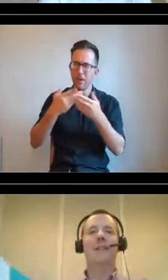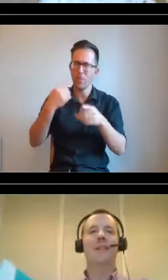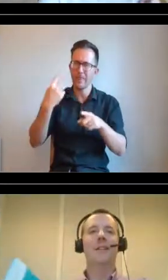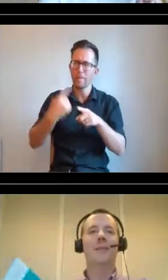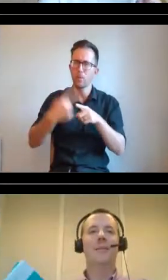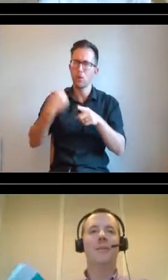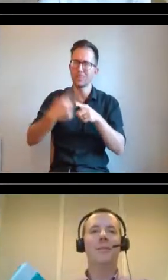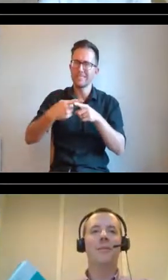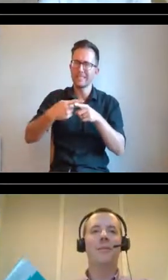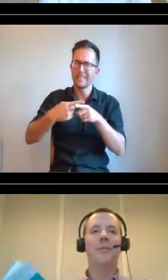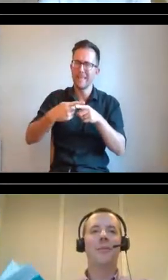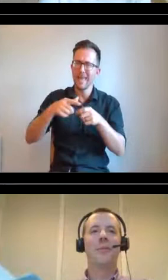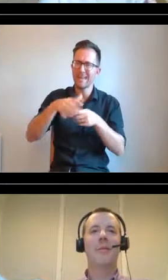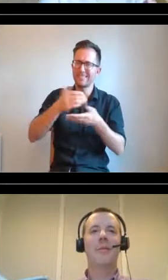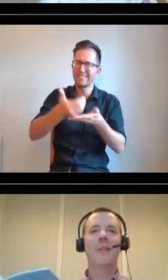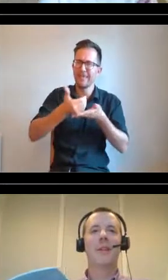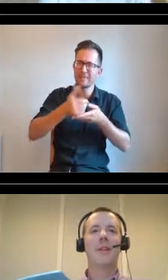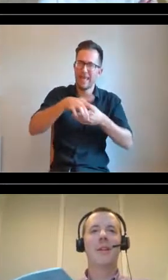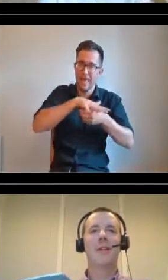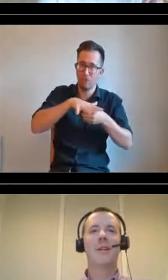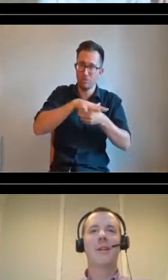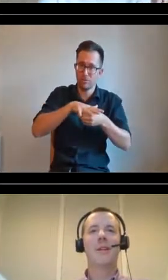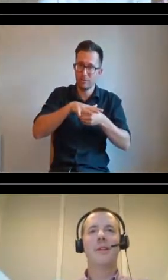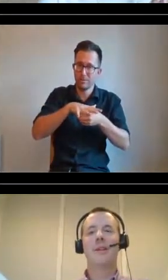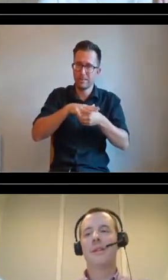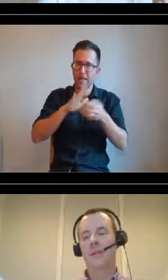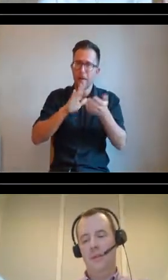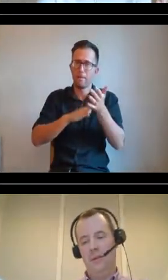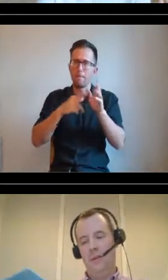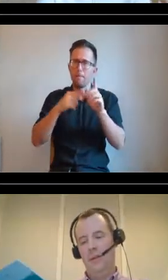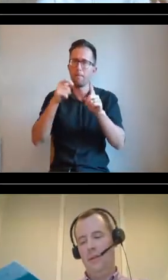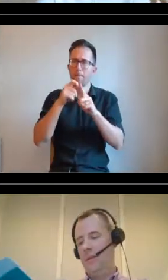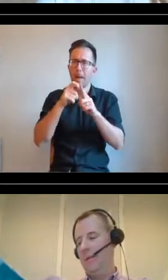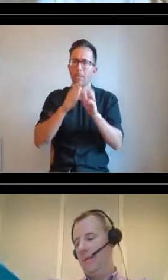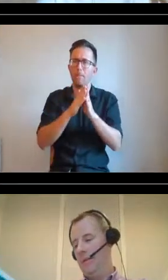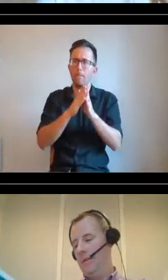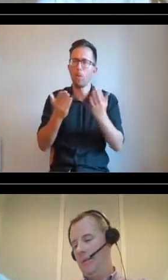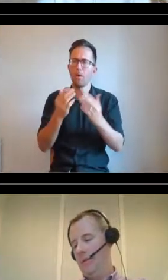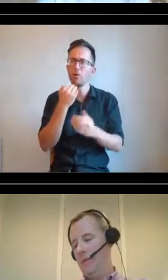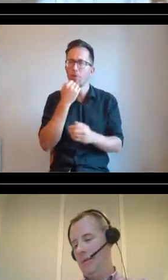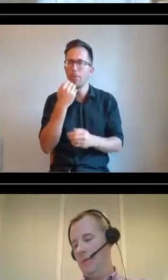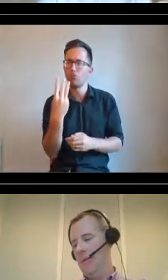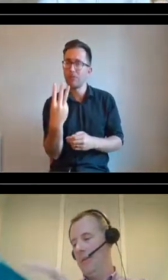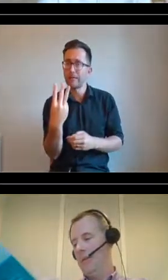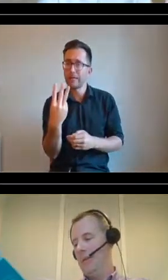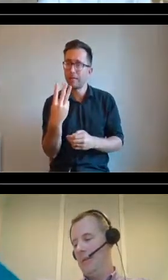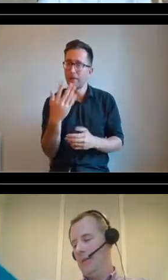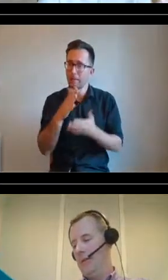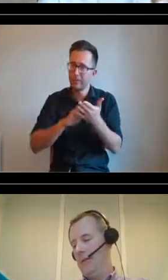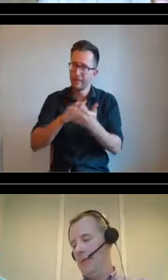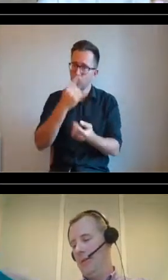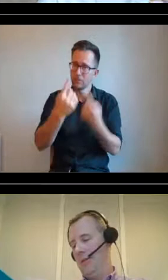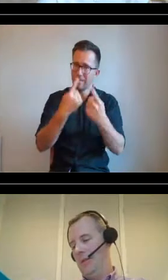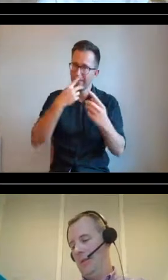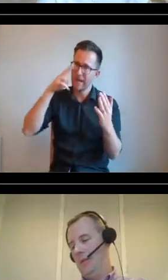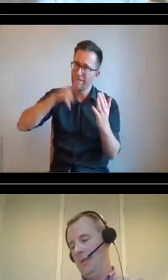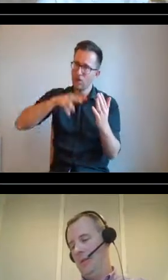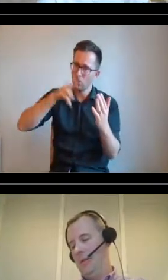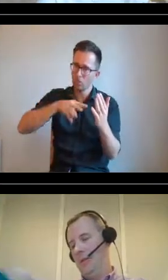emergency refuge areas. They are in map book 3, if anybody wants to know where to go and find those. They're in map book